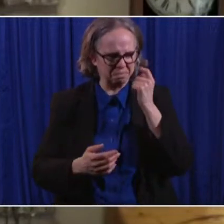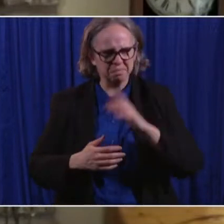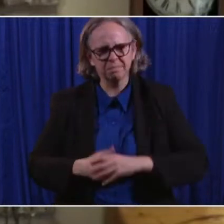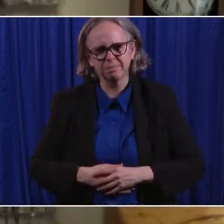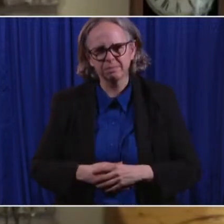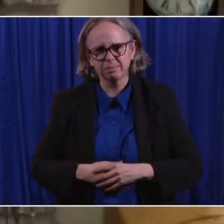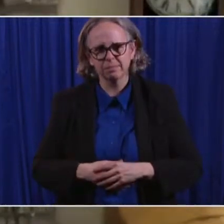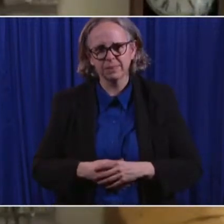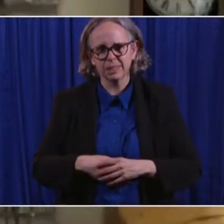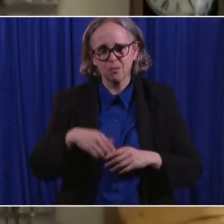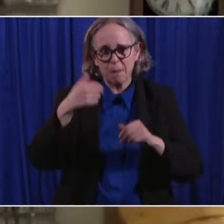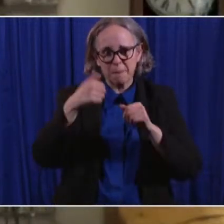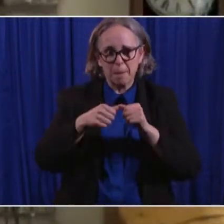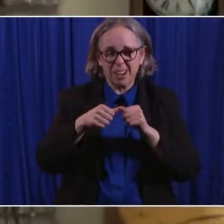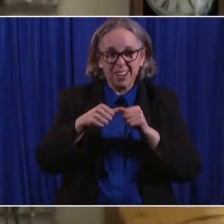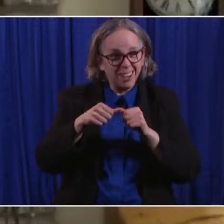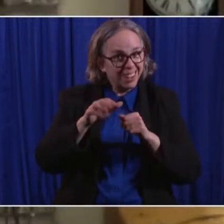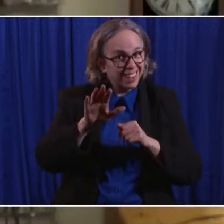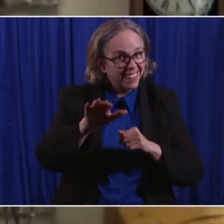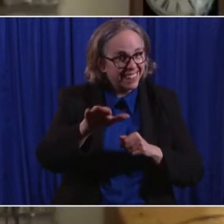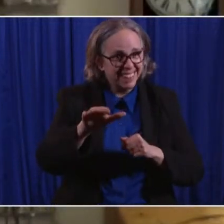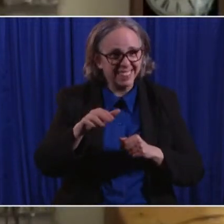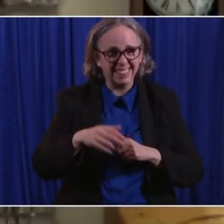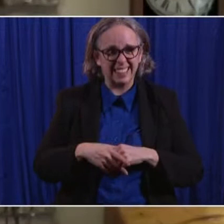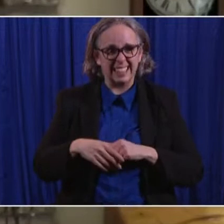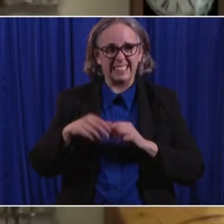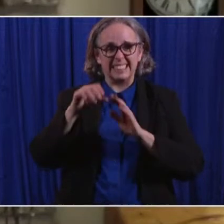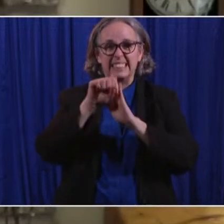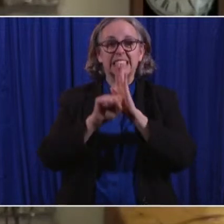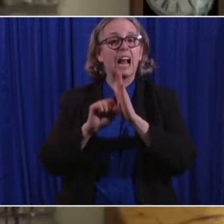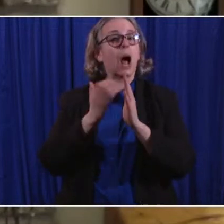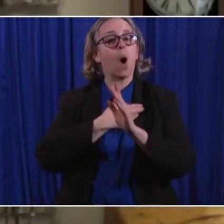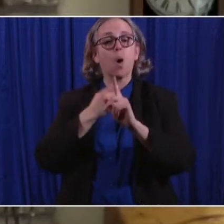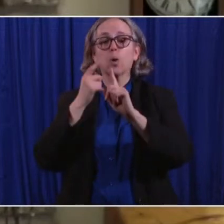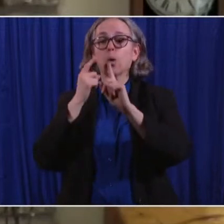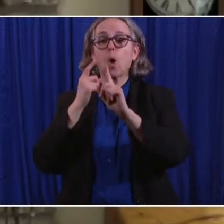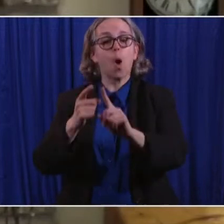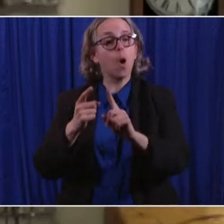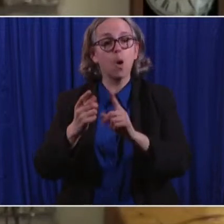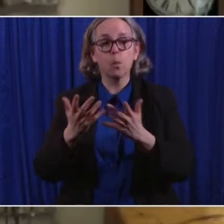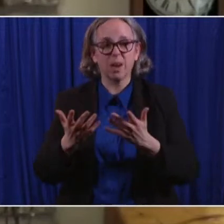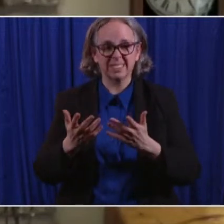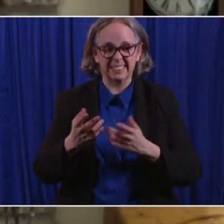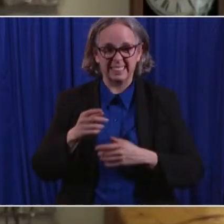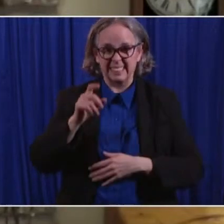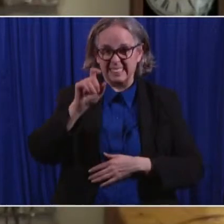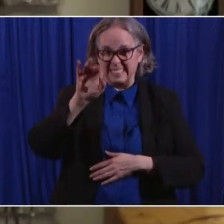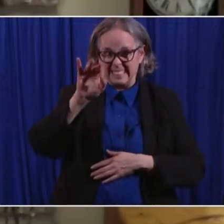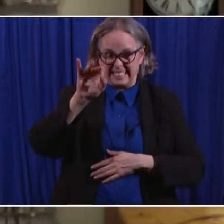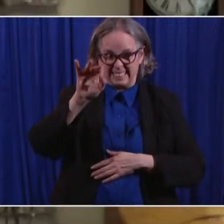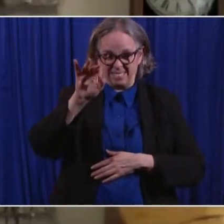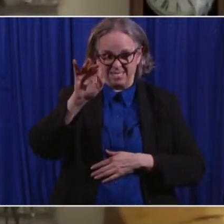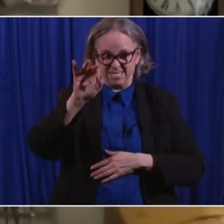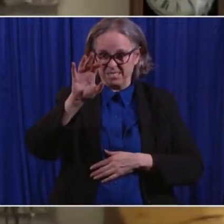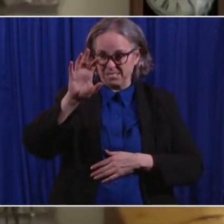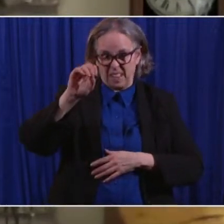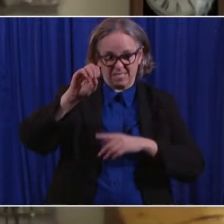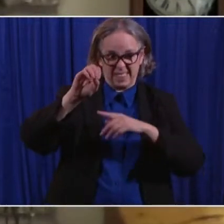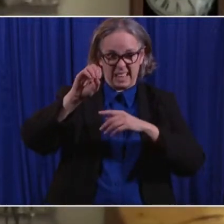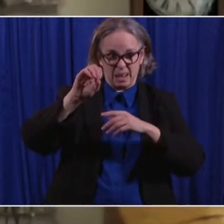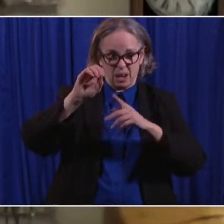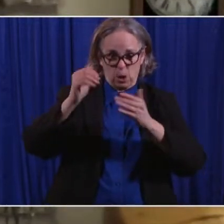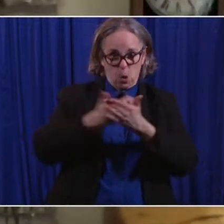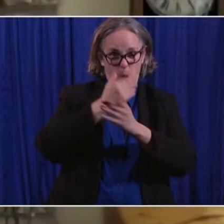state goal. If we can get statewide below 50, then we'll be able to take off the